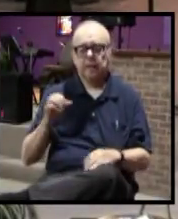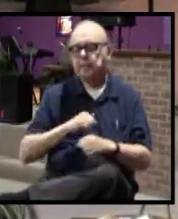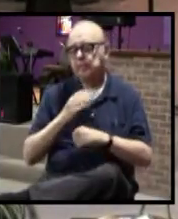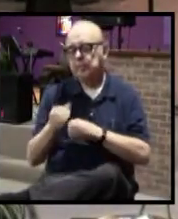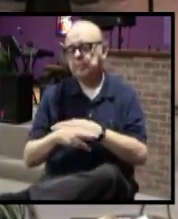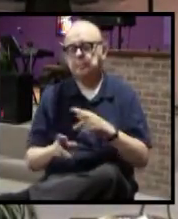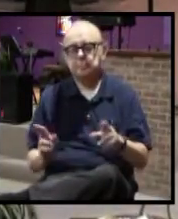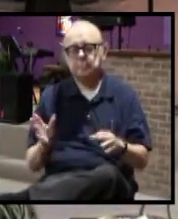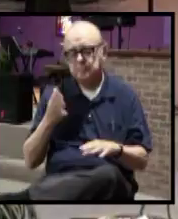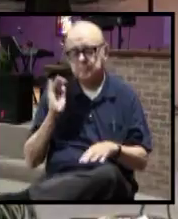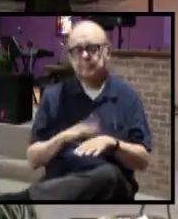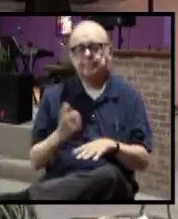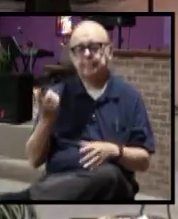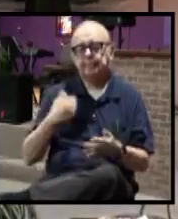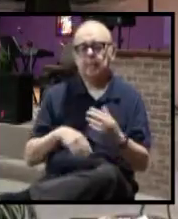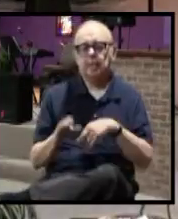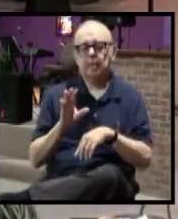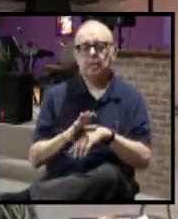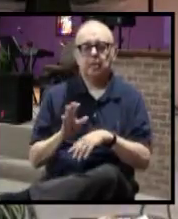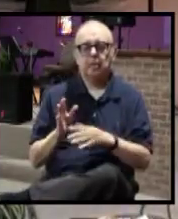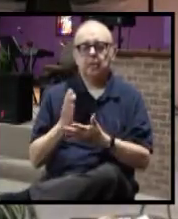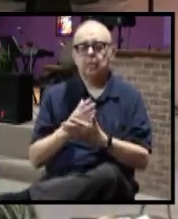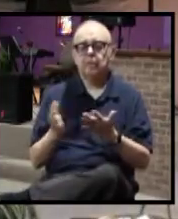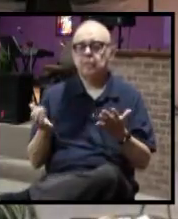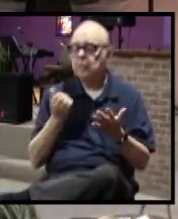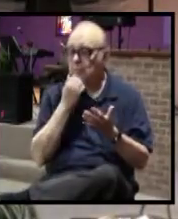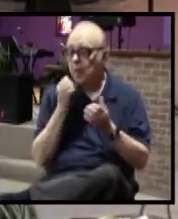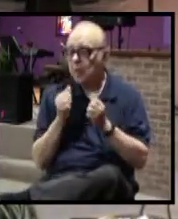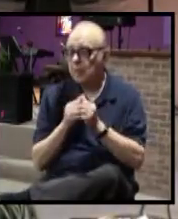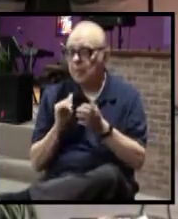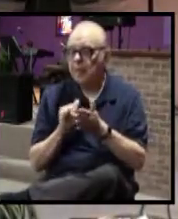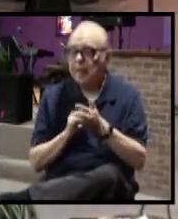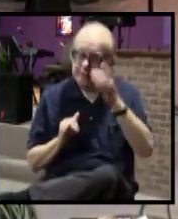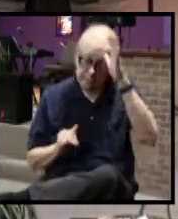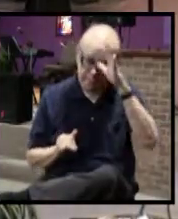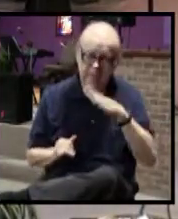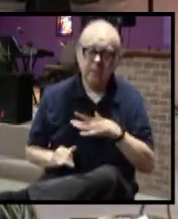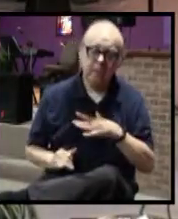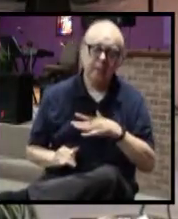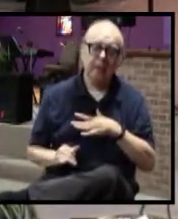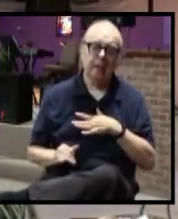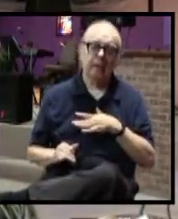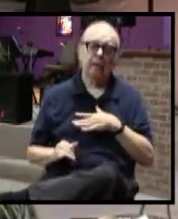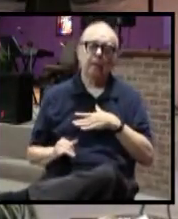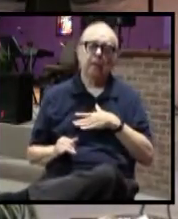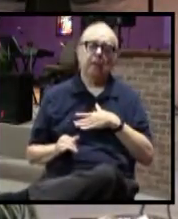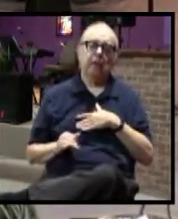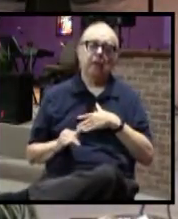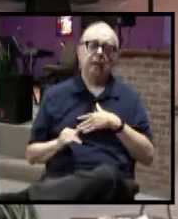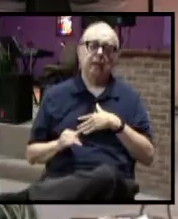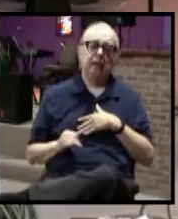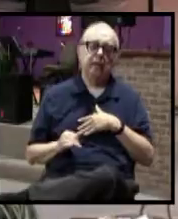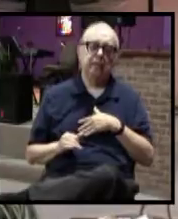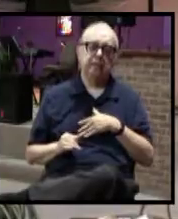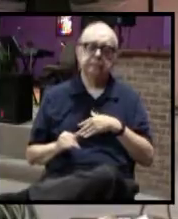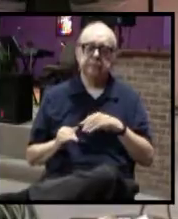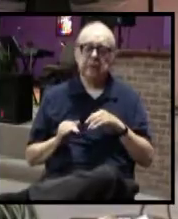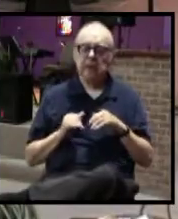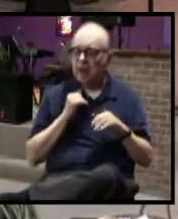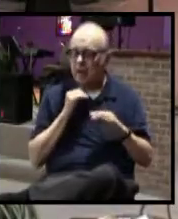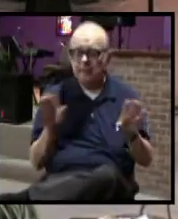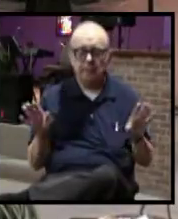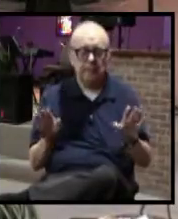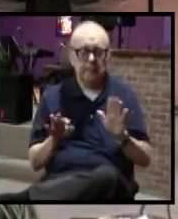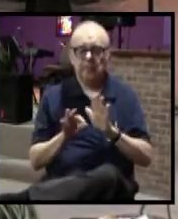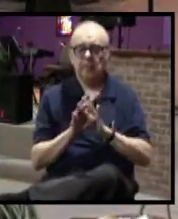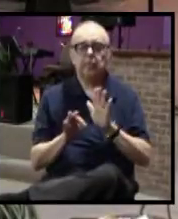He had to stay on the other side of the road. And how dare him? He's coming in here, but there's something wrong with him. He's not open sword anymore.